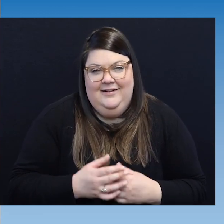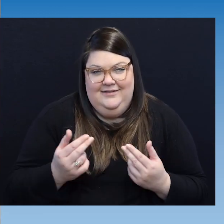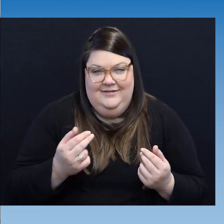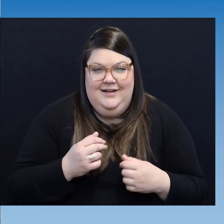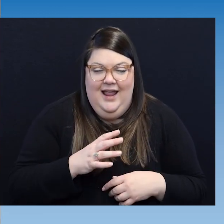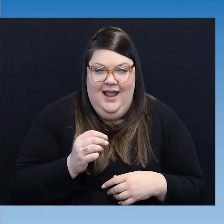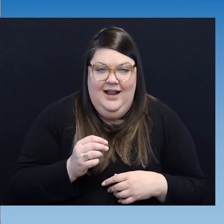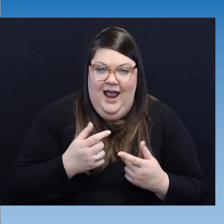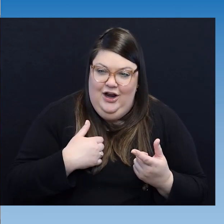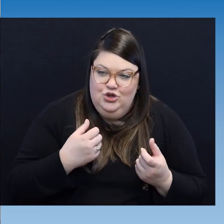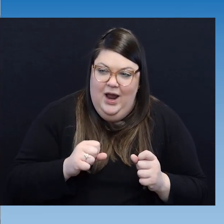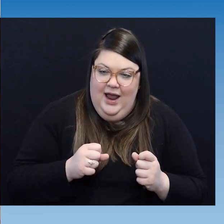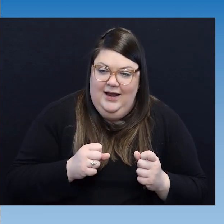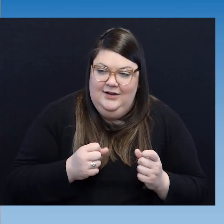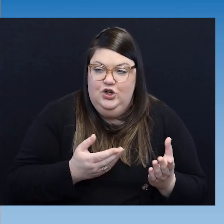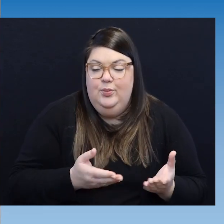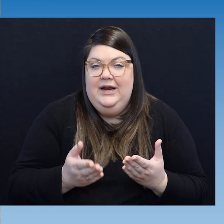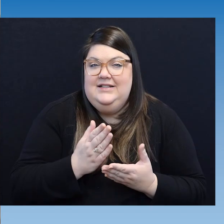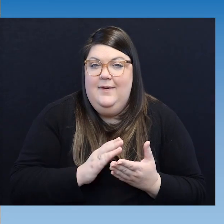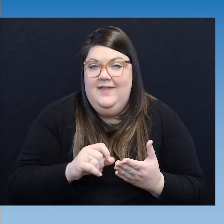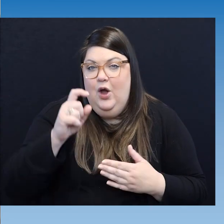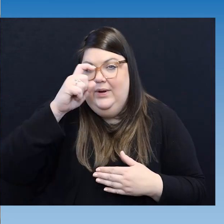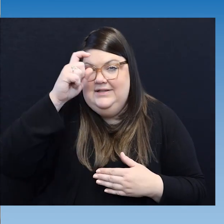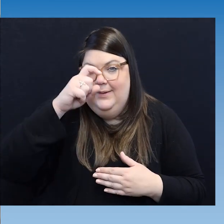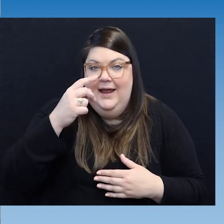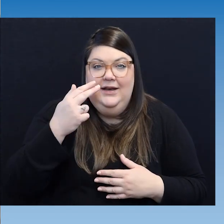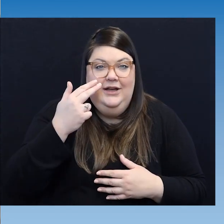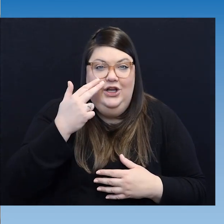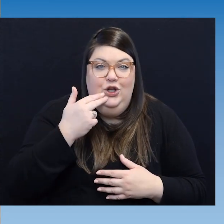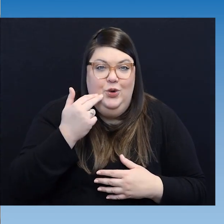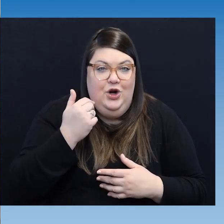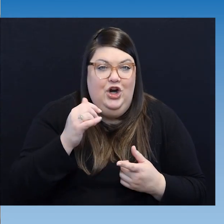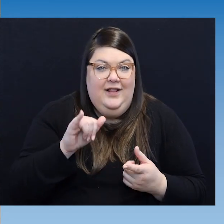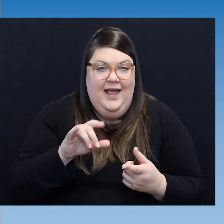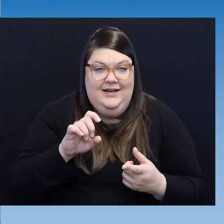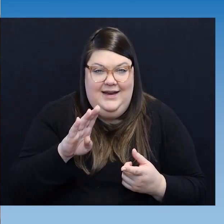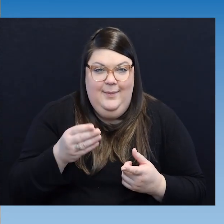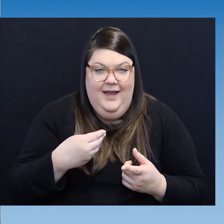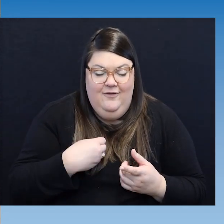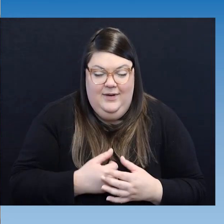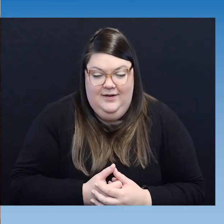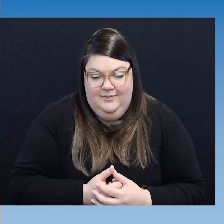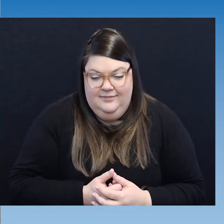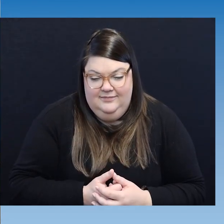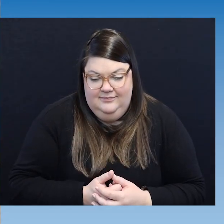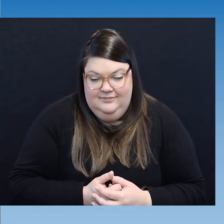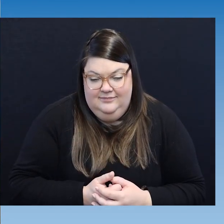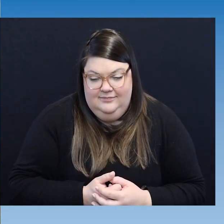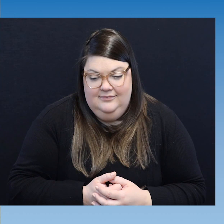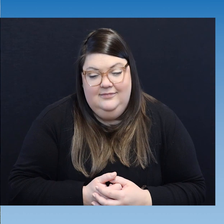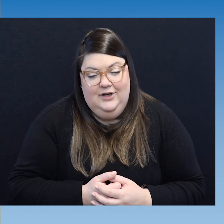and you know, so I try to bring some of that wisdom and that humor that Deb gave me. You know,